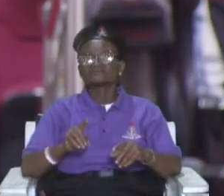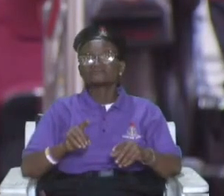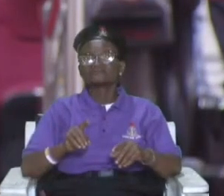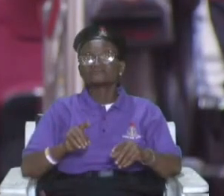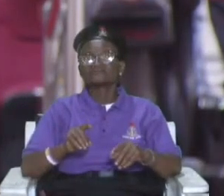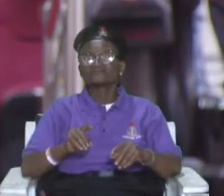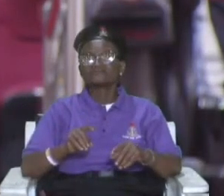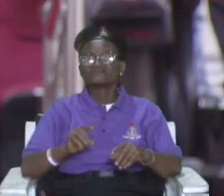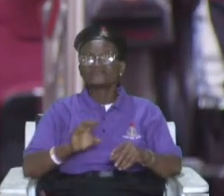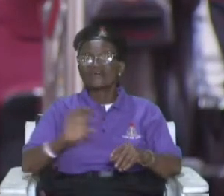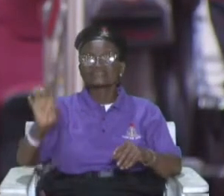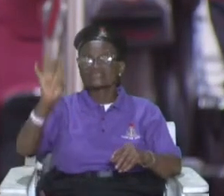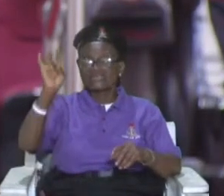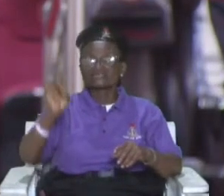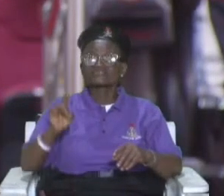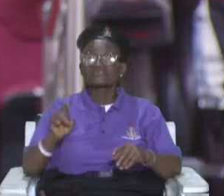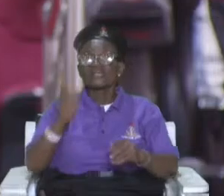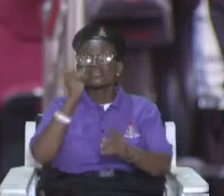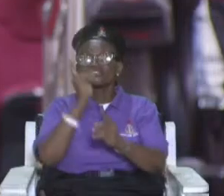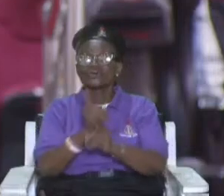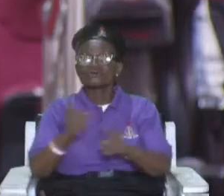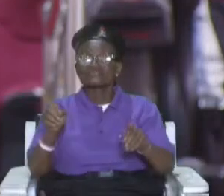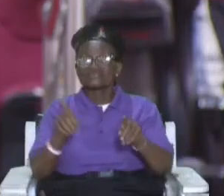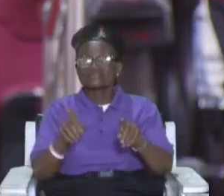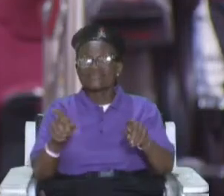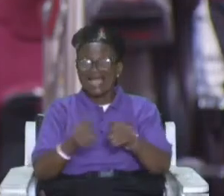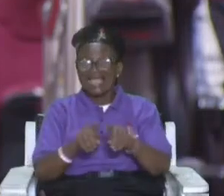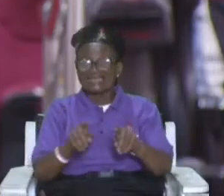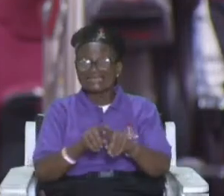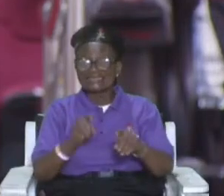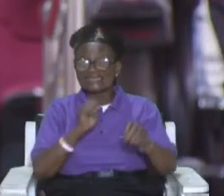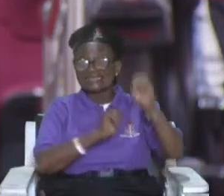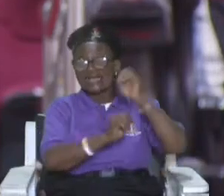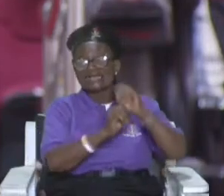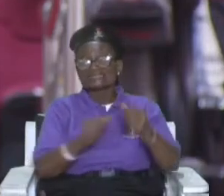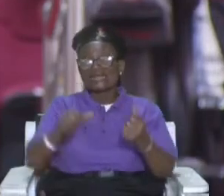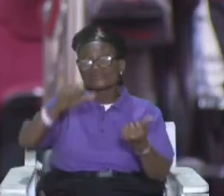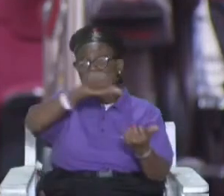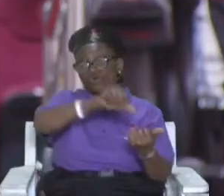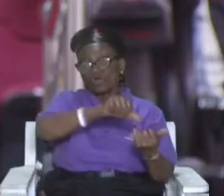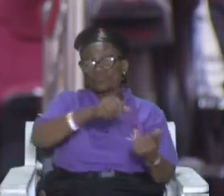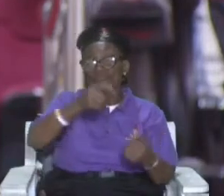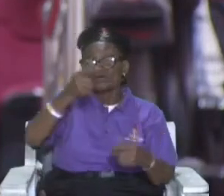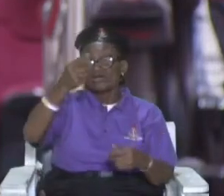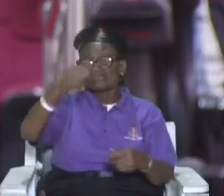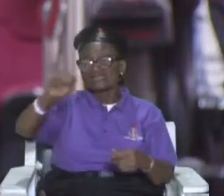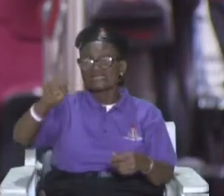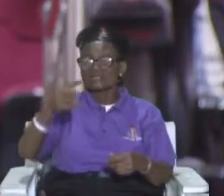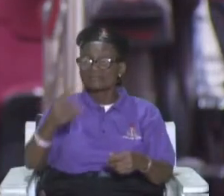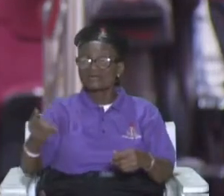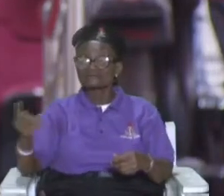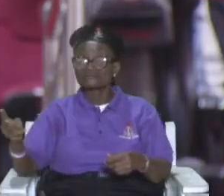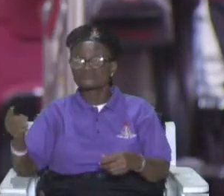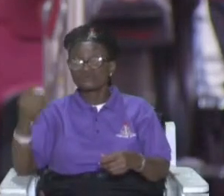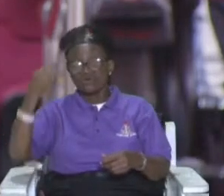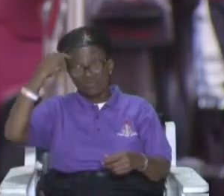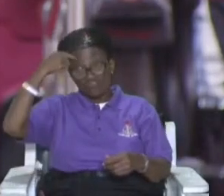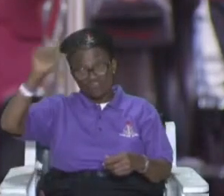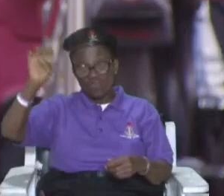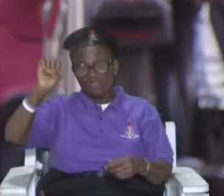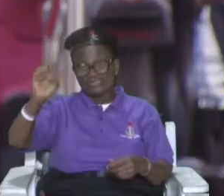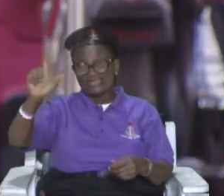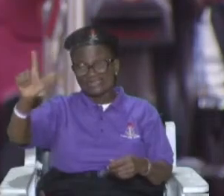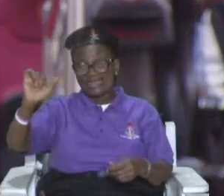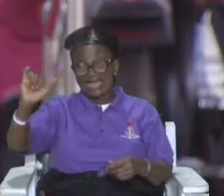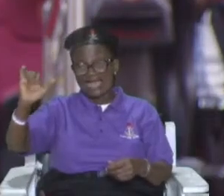Just like Elijah dropped the mantle for Elisha after he departed,